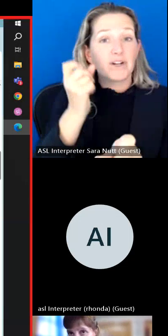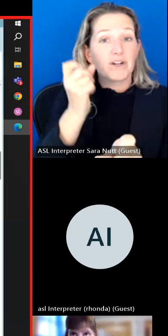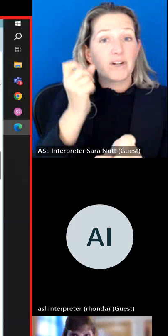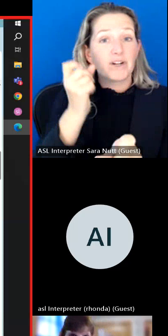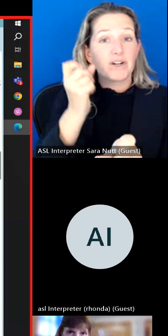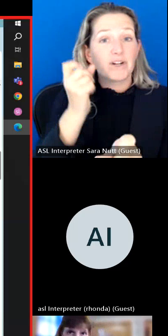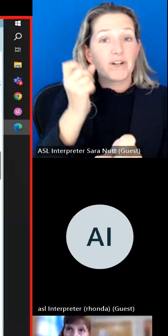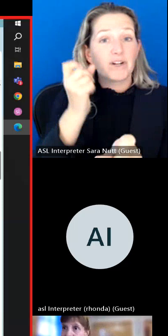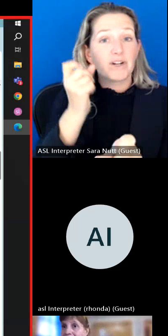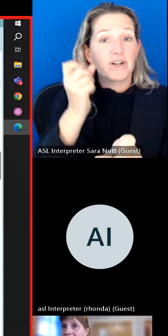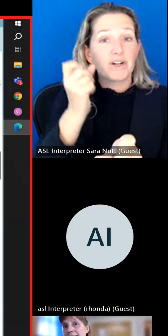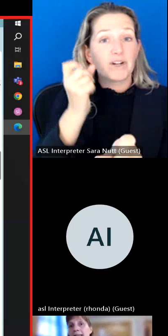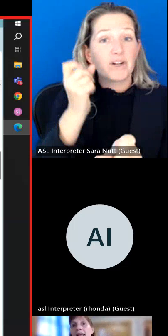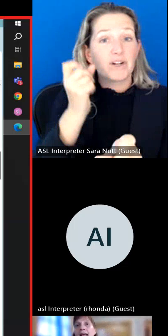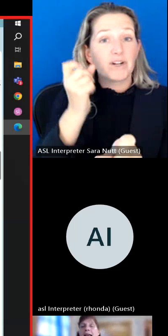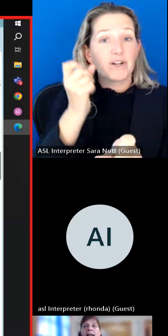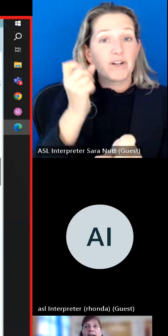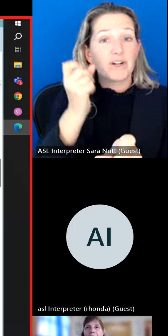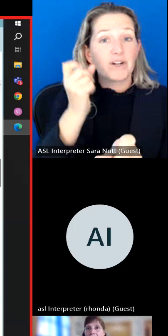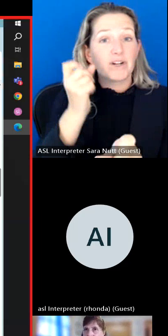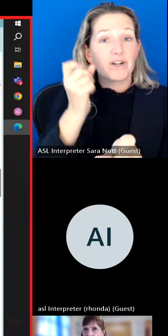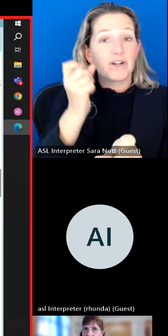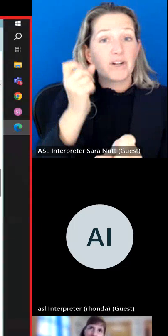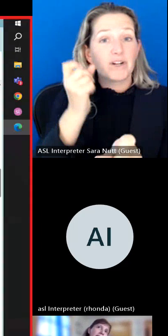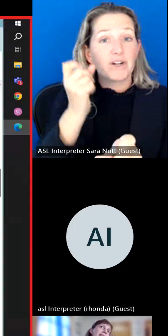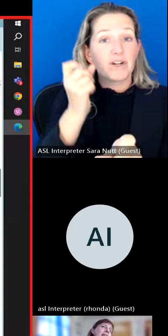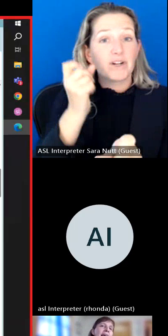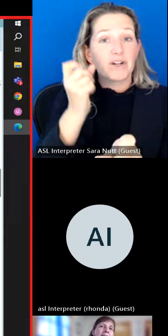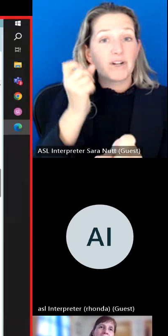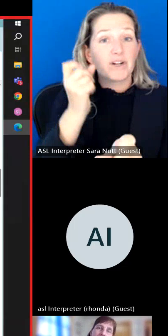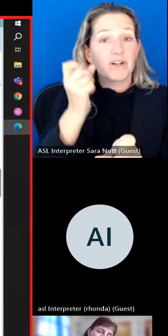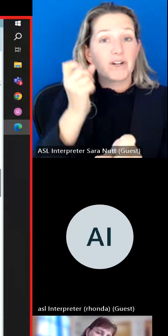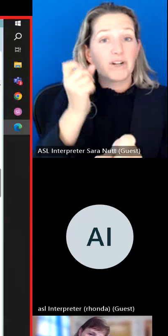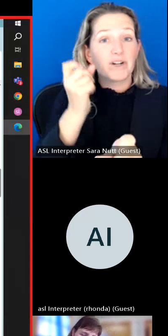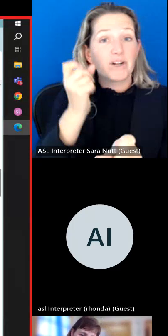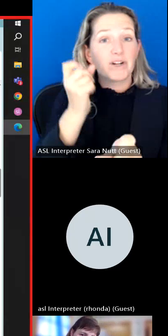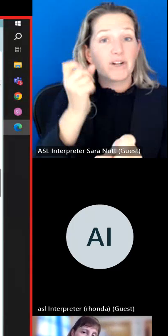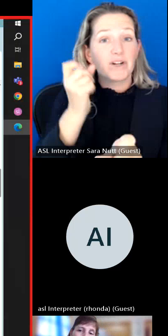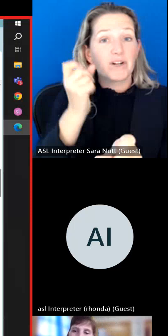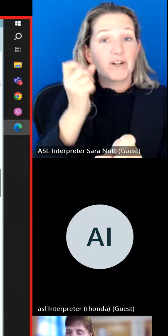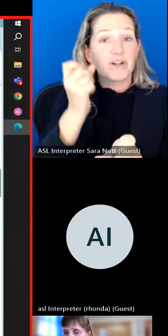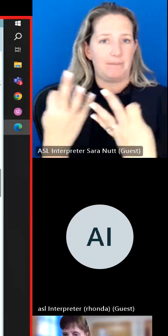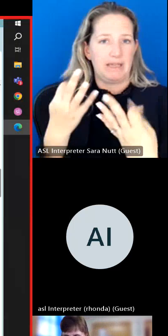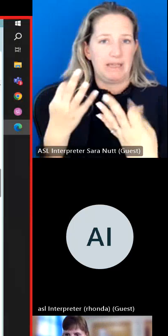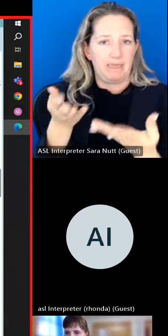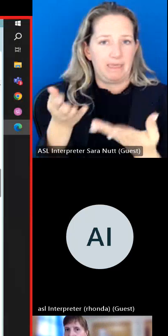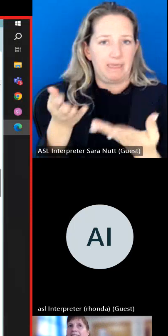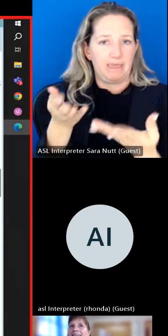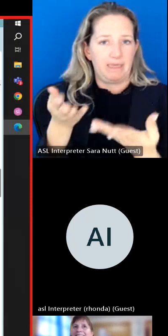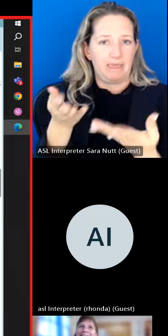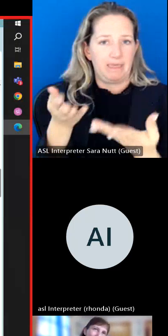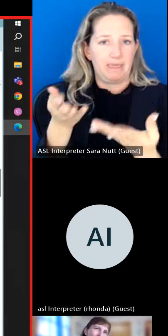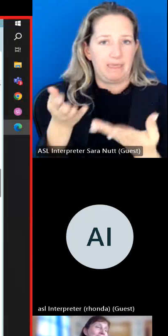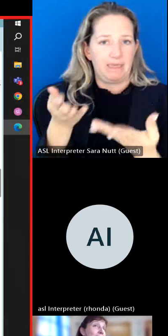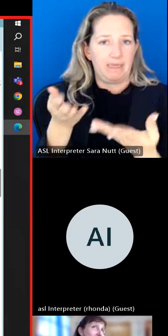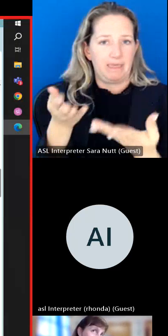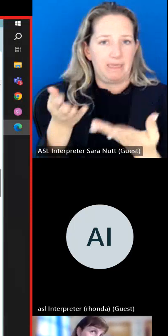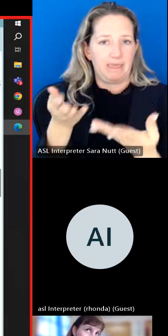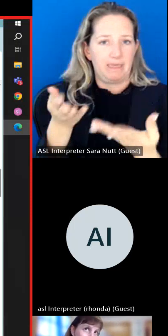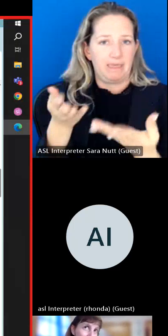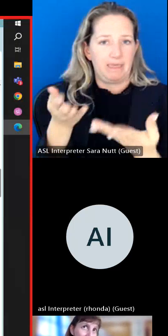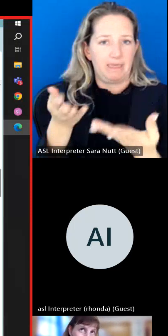to have their family. And their nest is equipped with a webcam. And it was